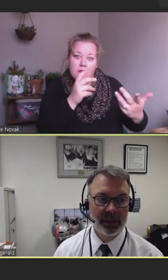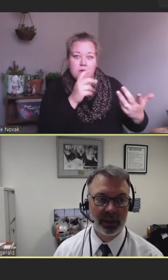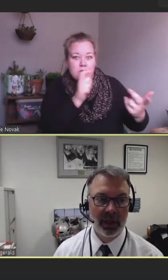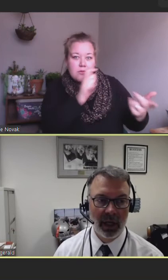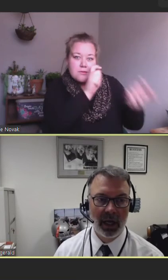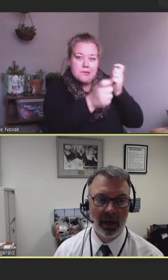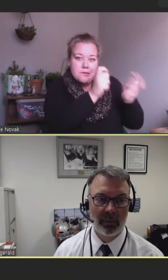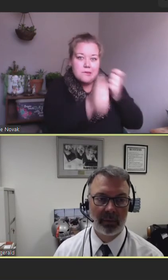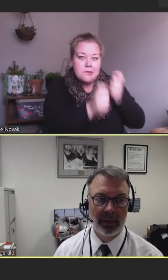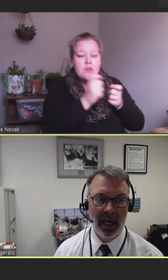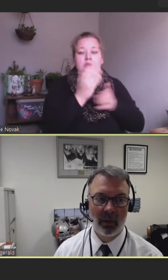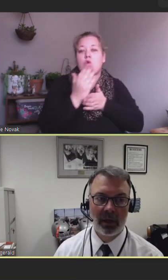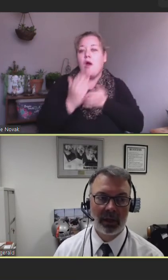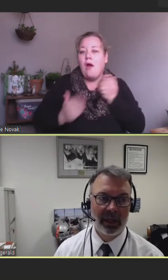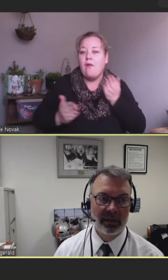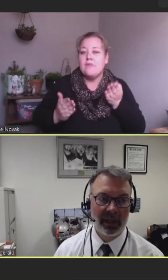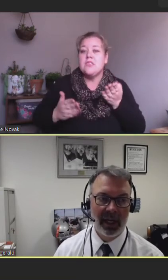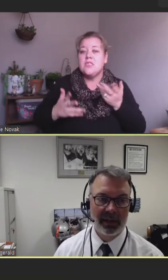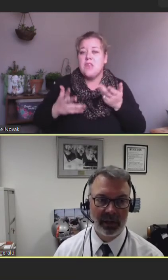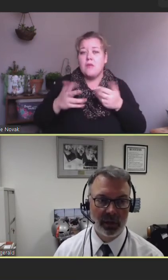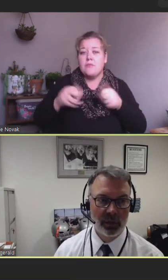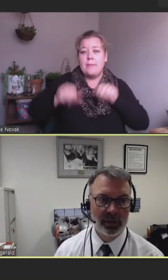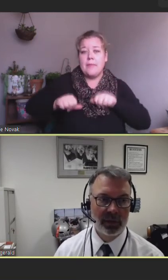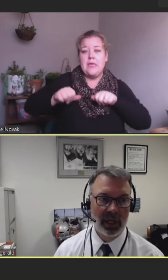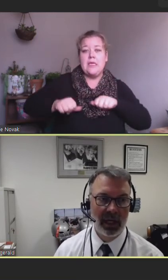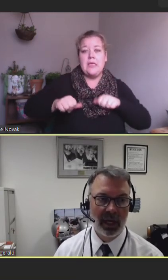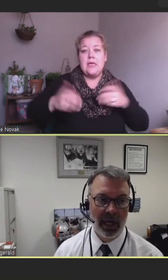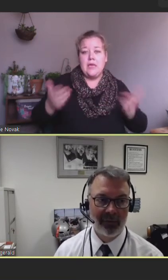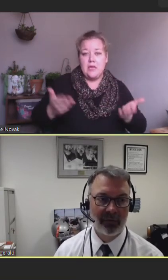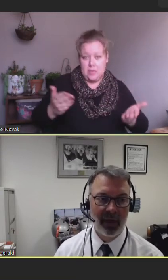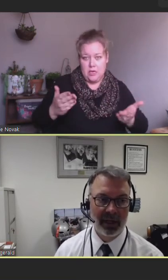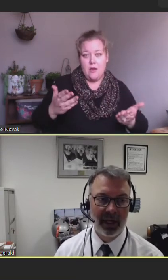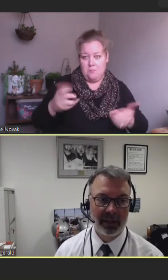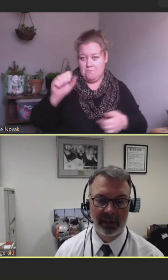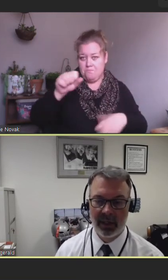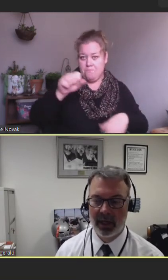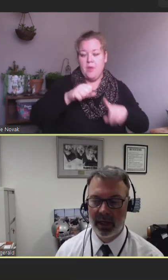in our region. Now things like ICUs, have